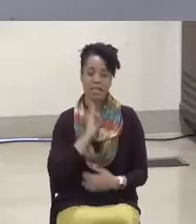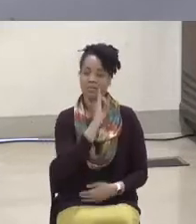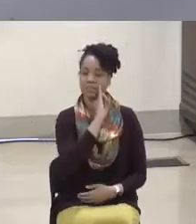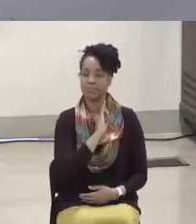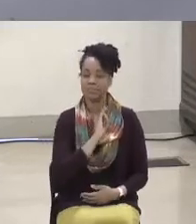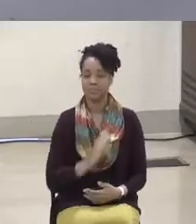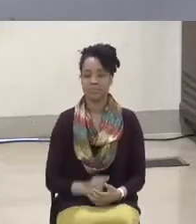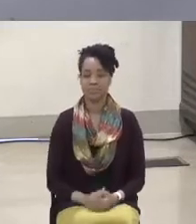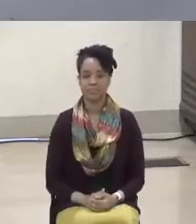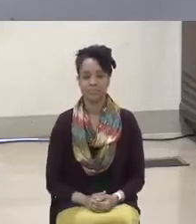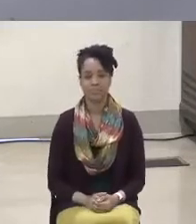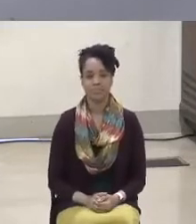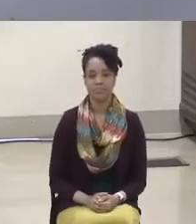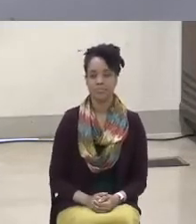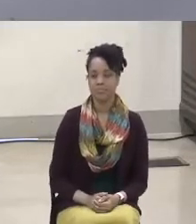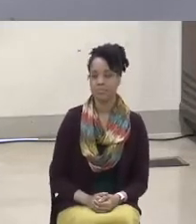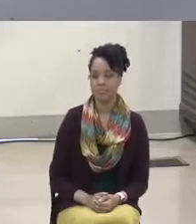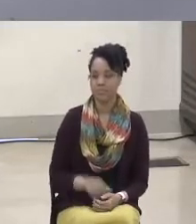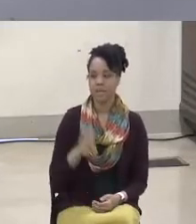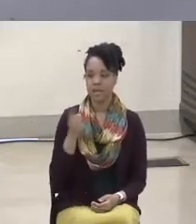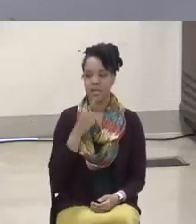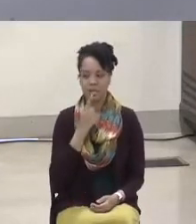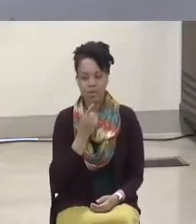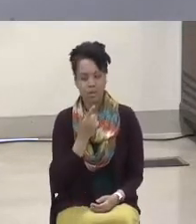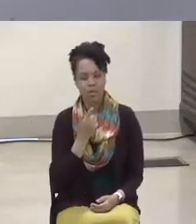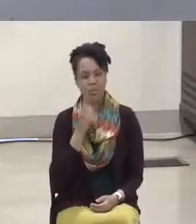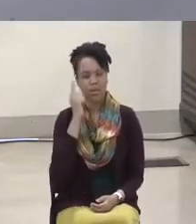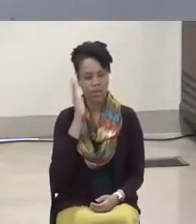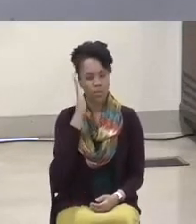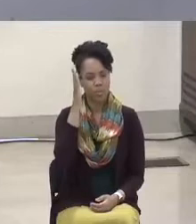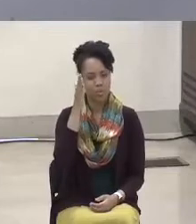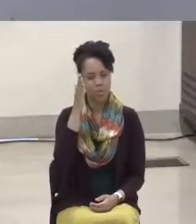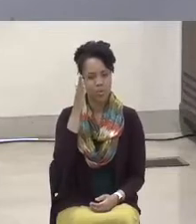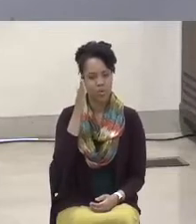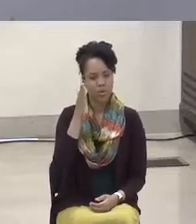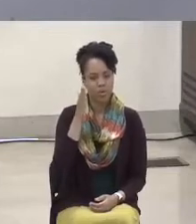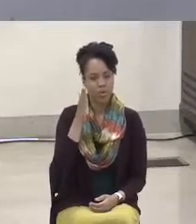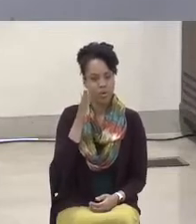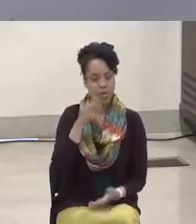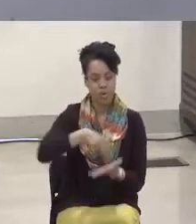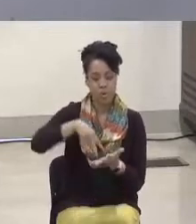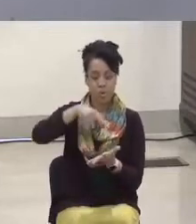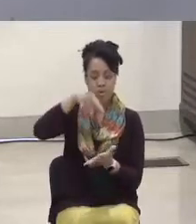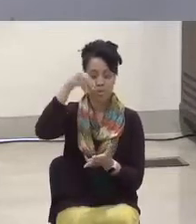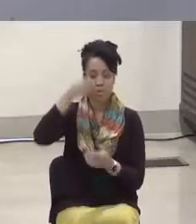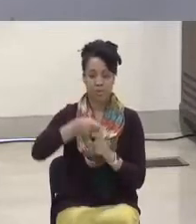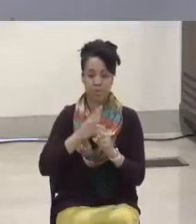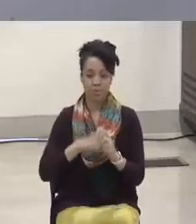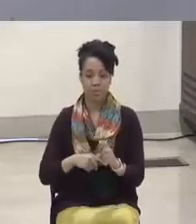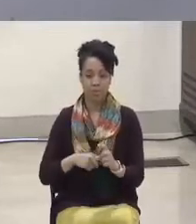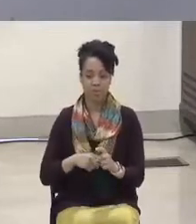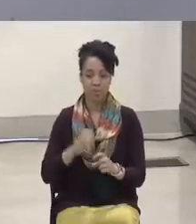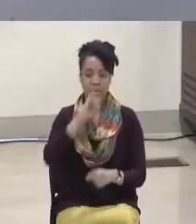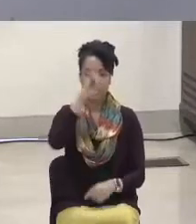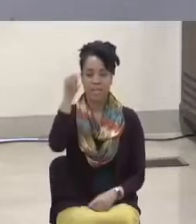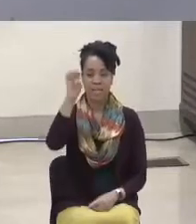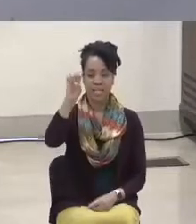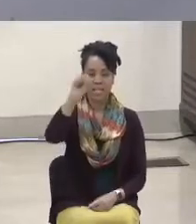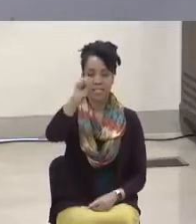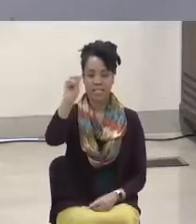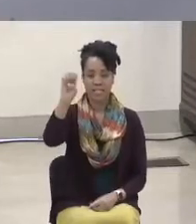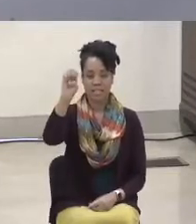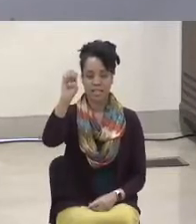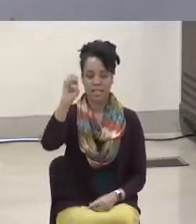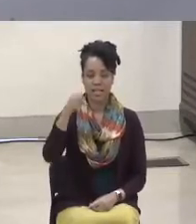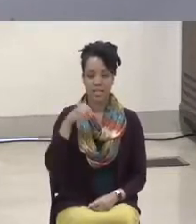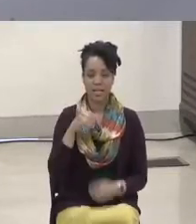levantar un rey en Israel, and he told him he's going to raise him up from the house of Jesse, y lo iba a levantar de la